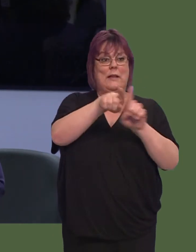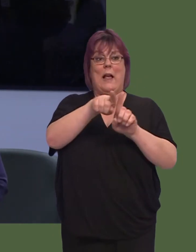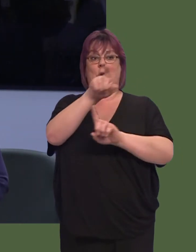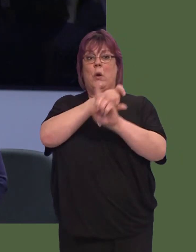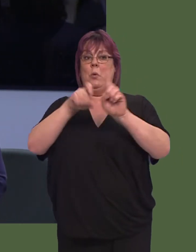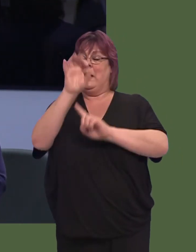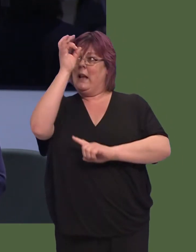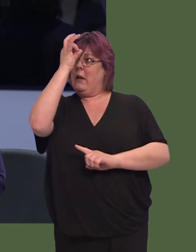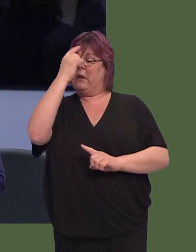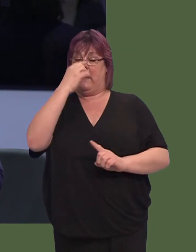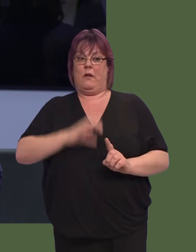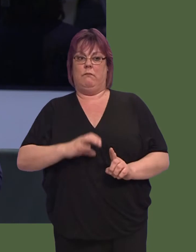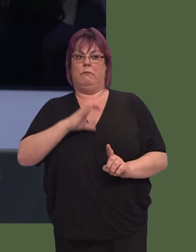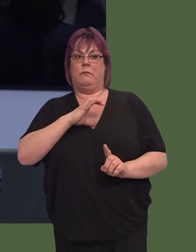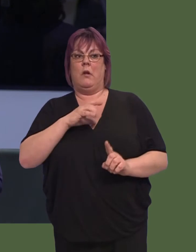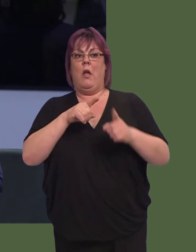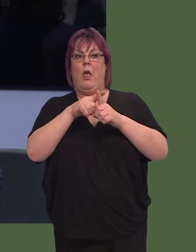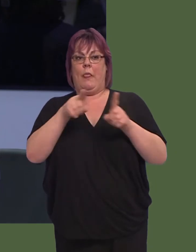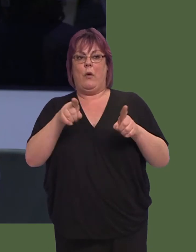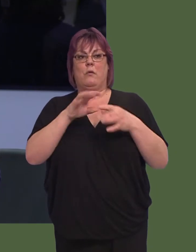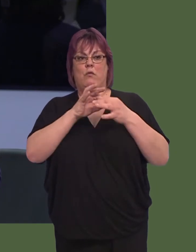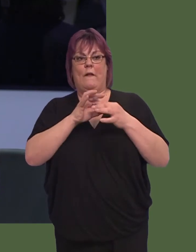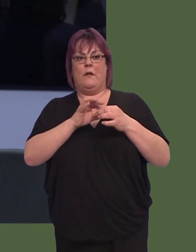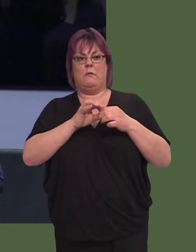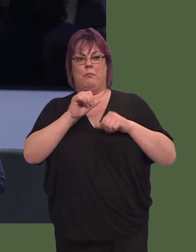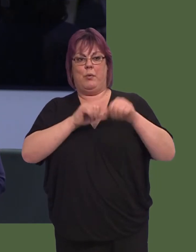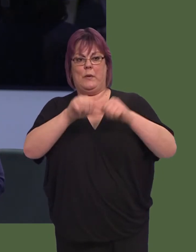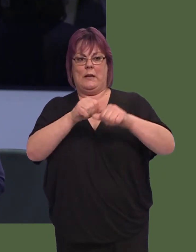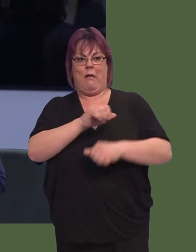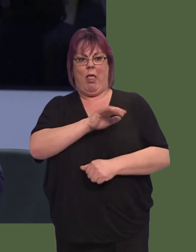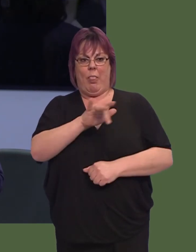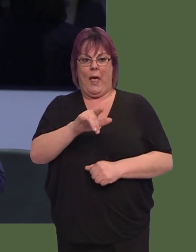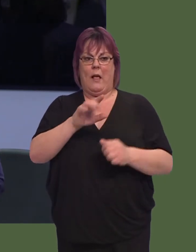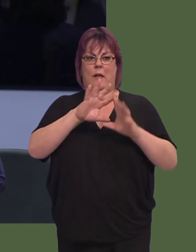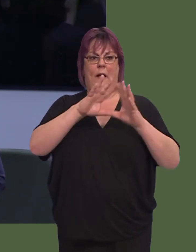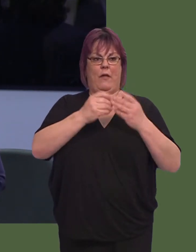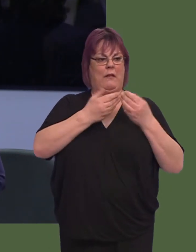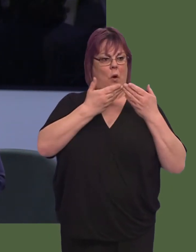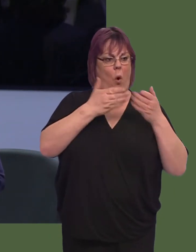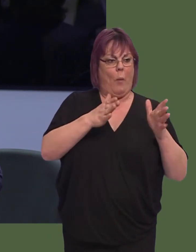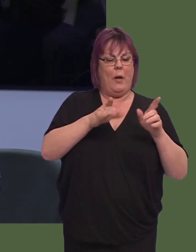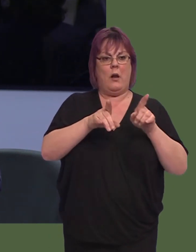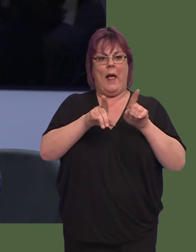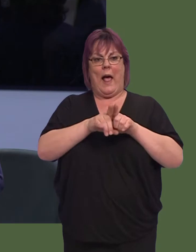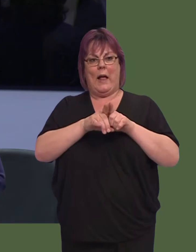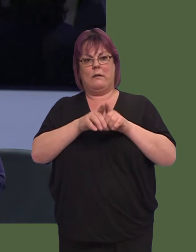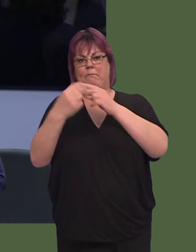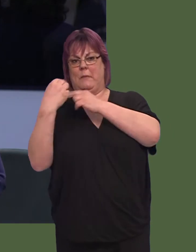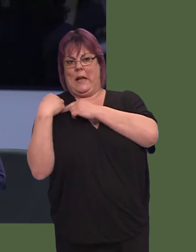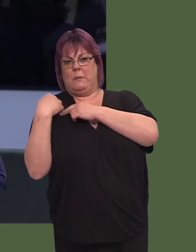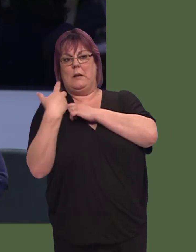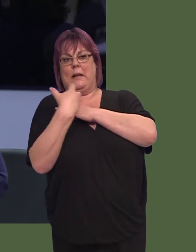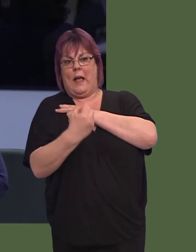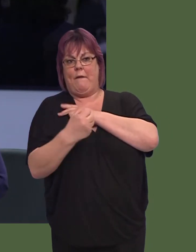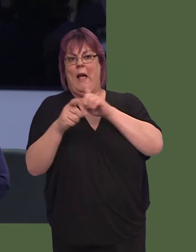community councillors can be assured that all those relevant processes are in place in terms of transparency, democratic